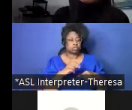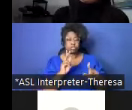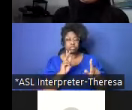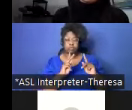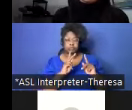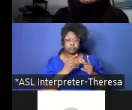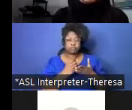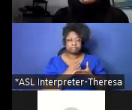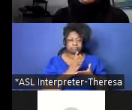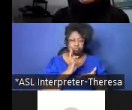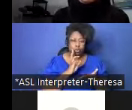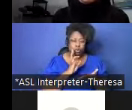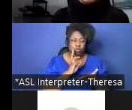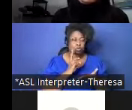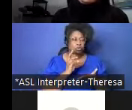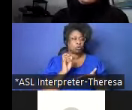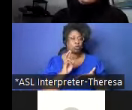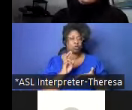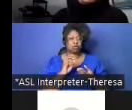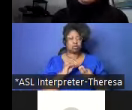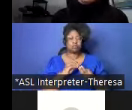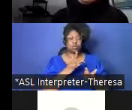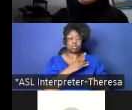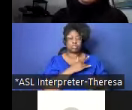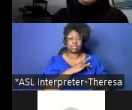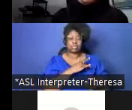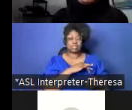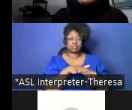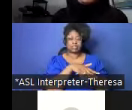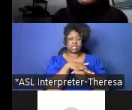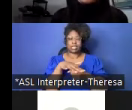these maybe more sensitive sites.